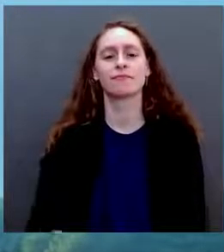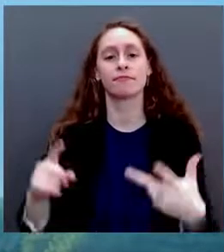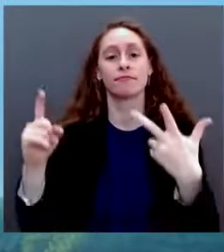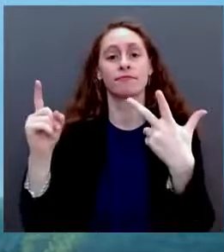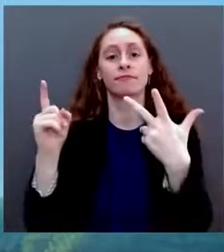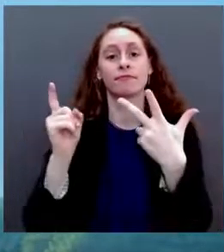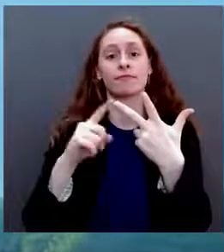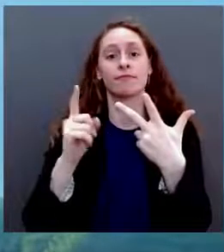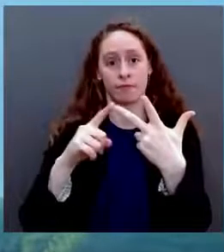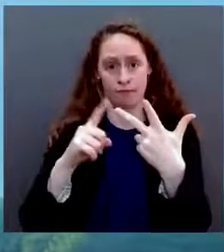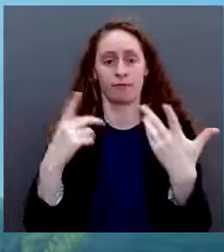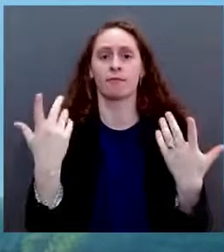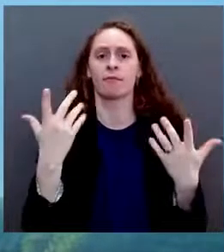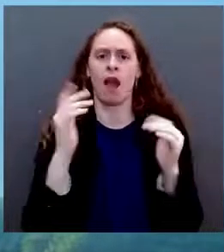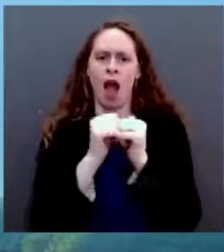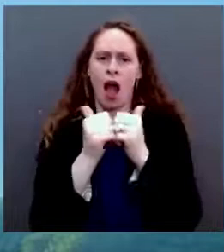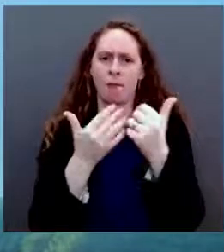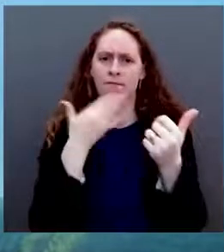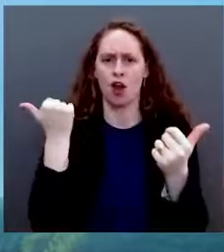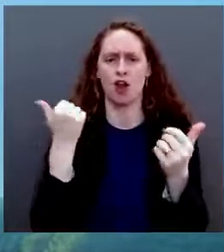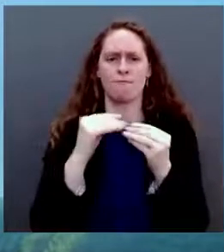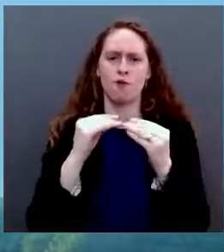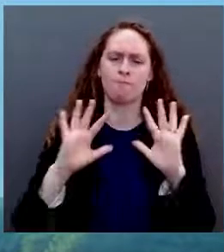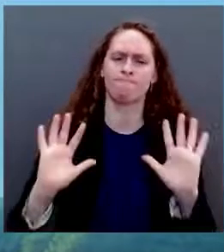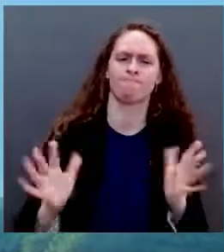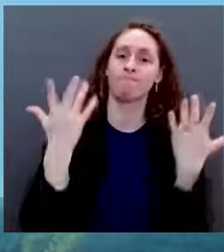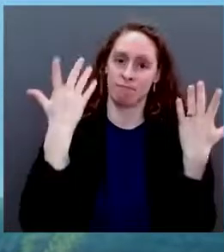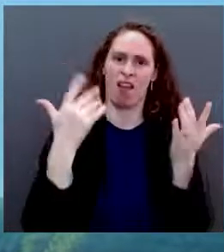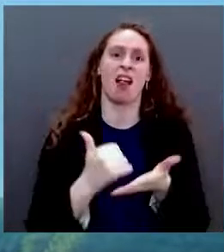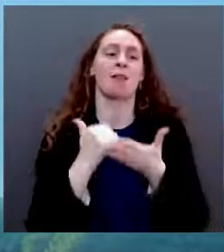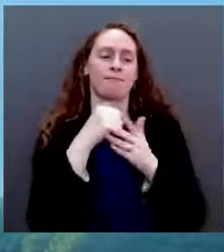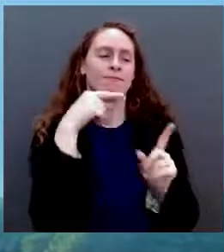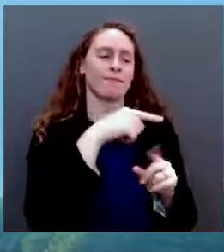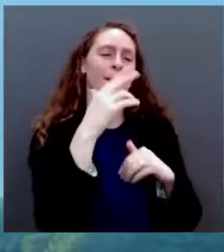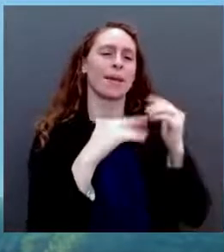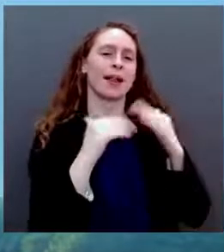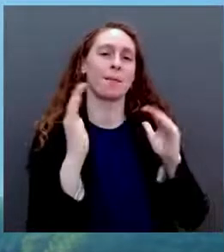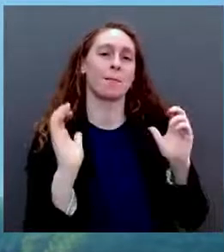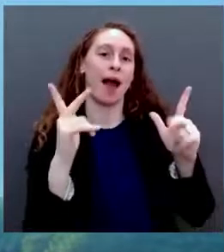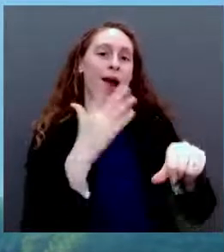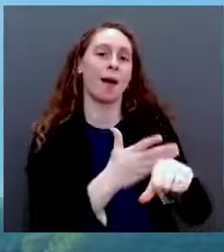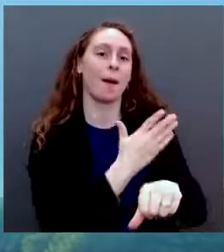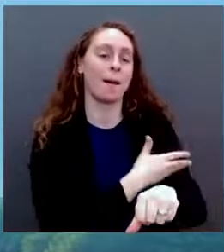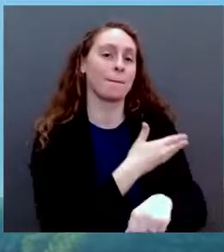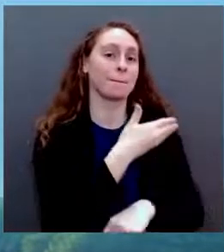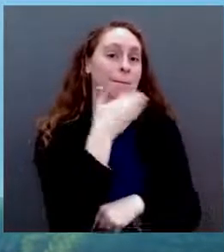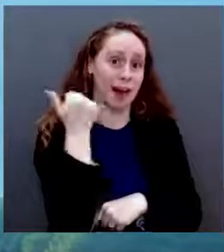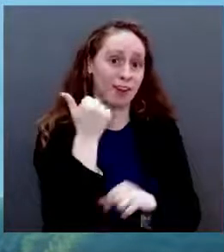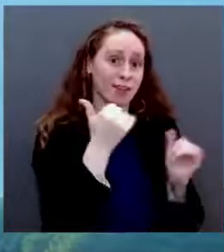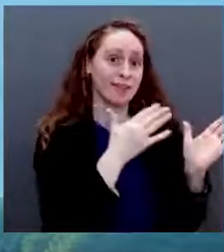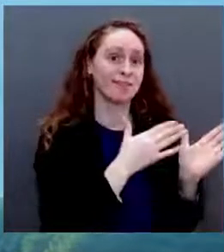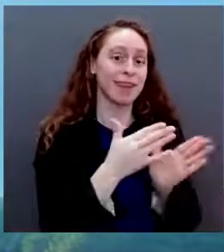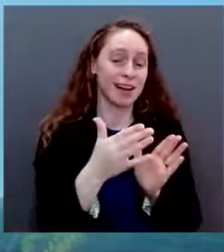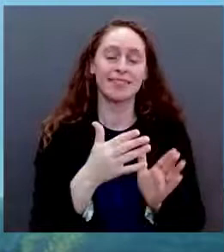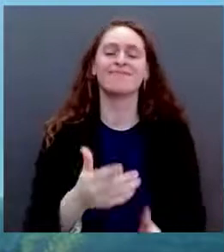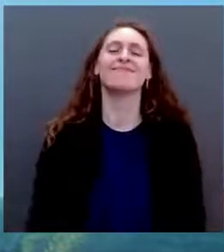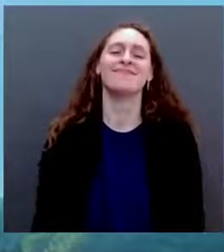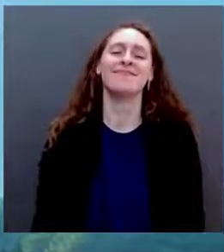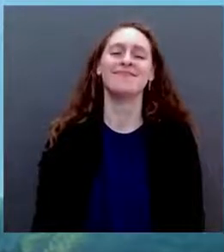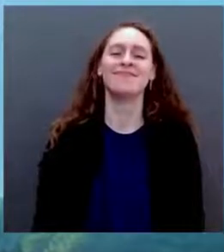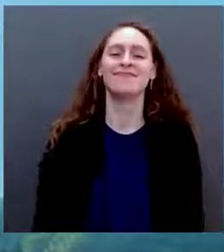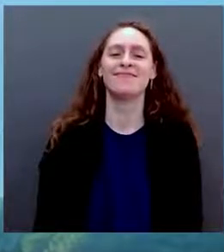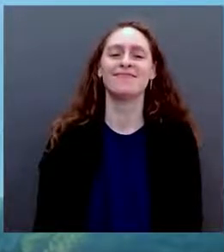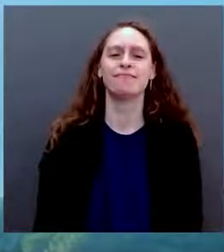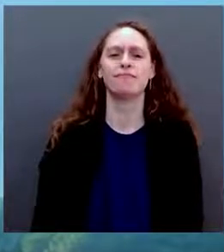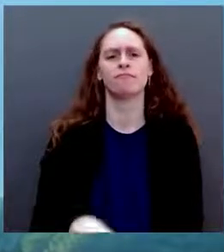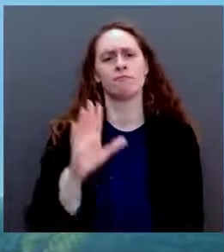bring down cost. Back in July, I signed an executive order to promote competition across the economy.